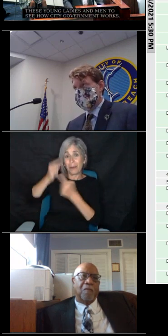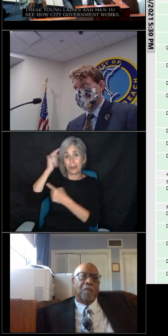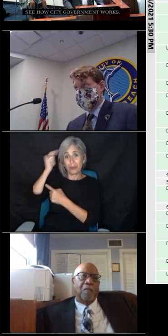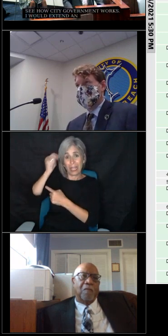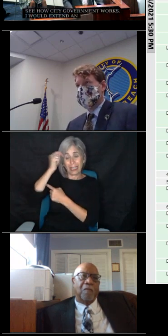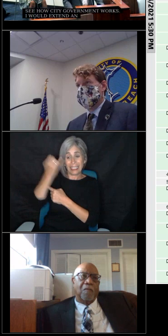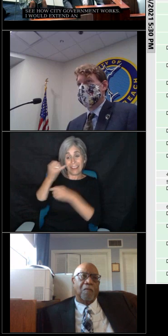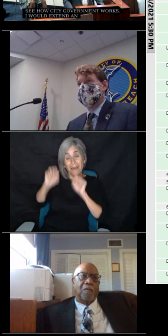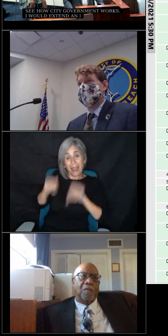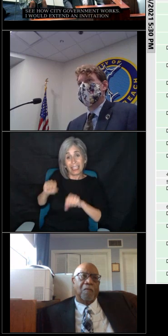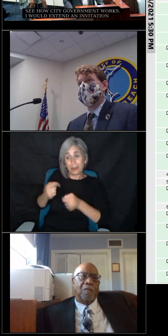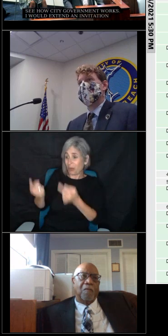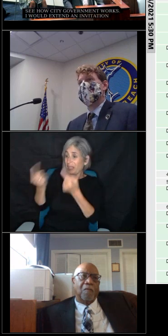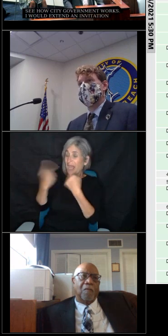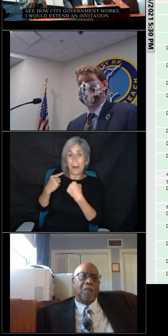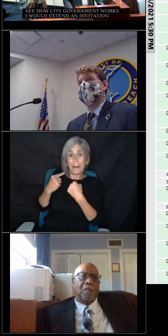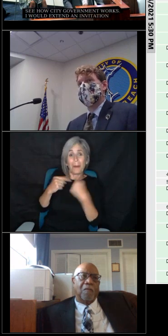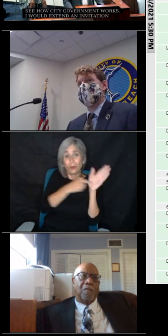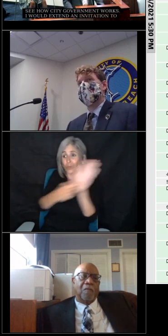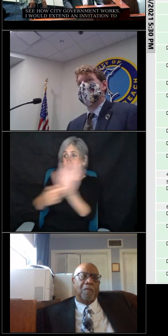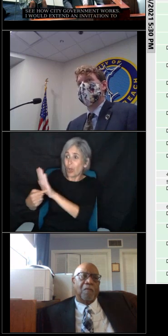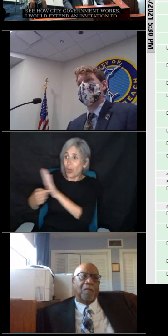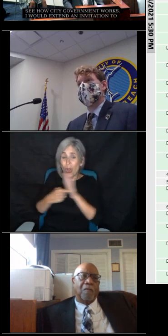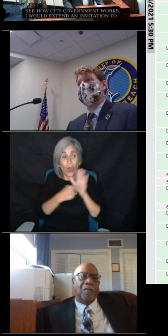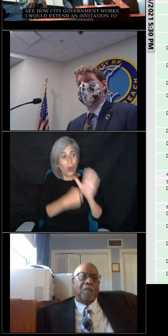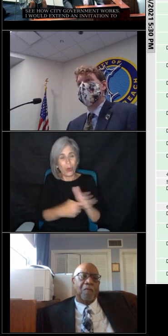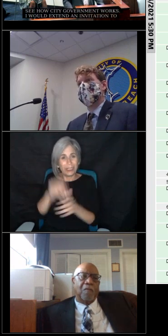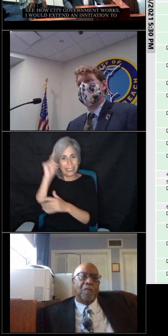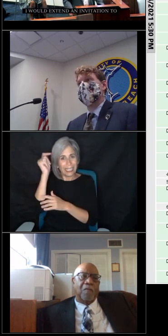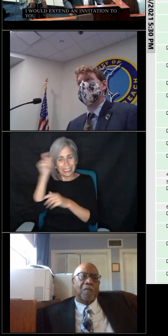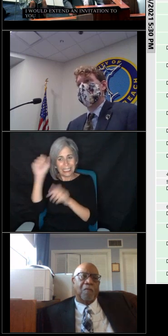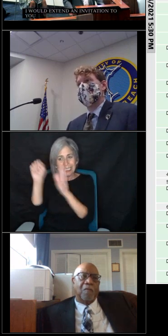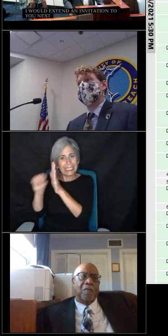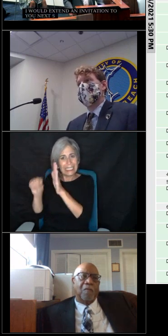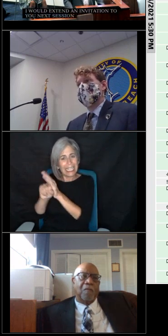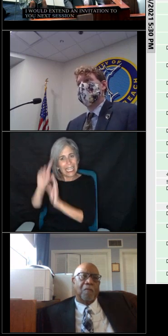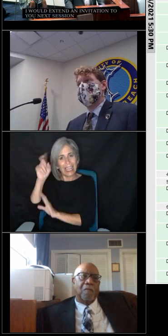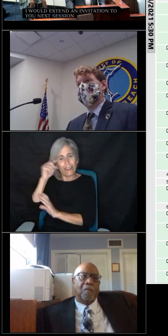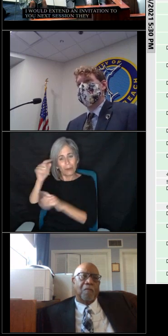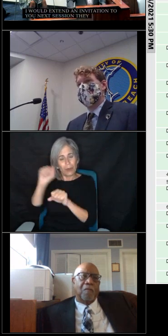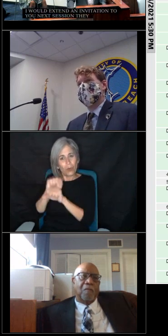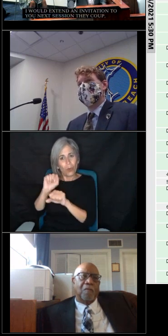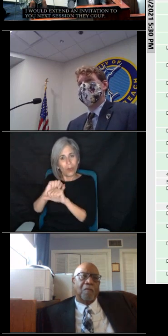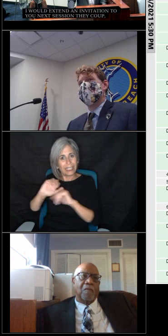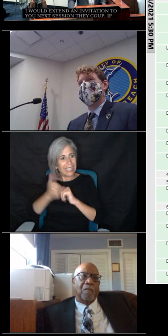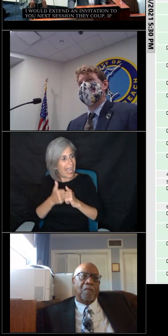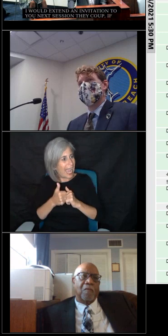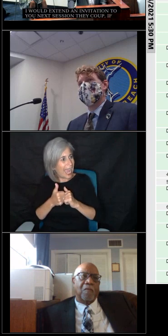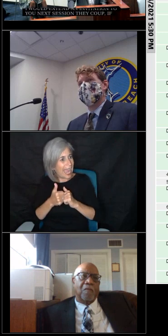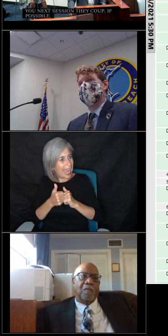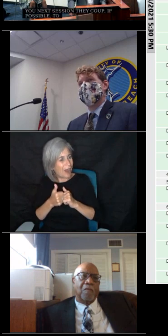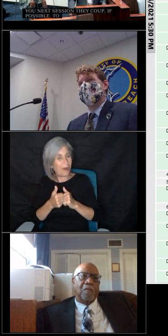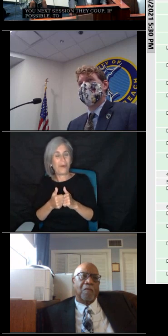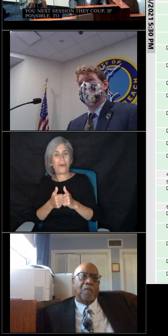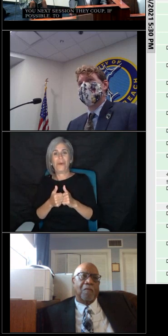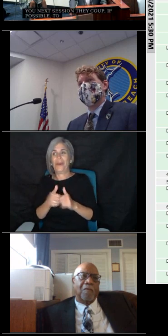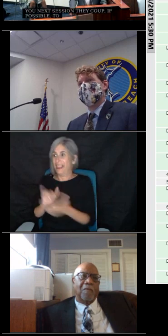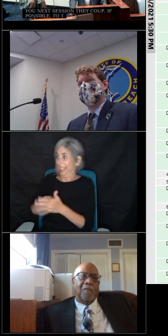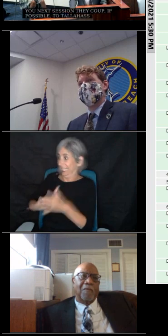possible, up to Tallahassee, and we can show them around and show them how state government works. I see some excited faces. Yeah.